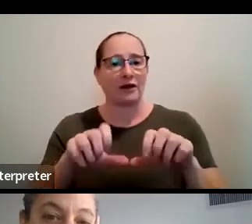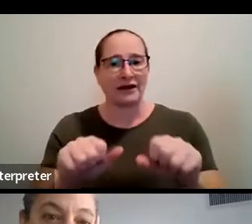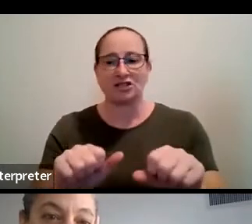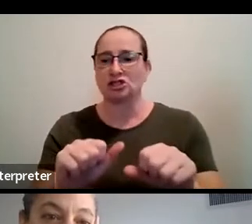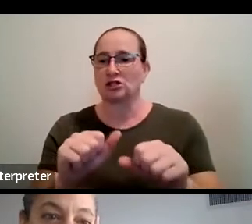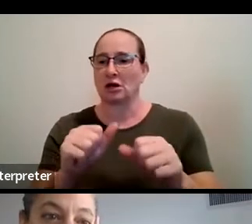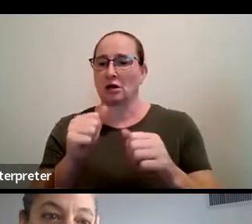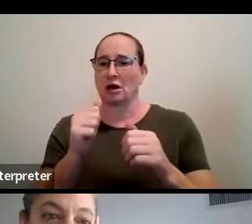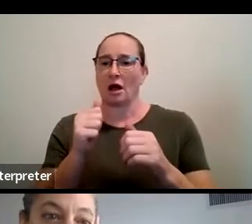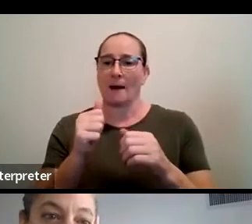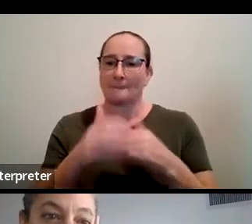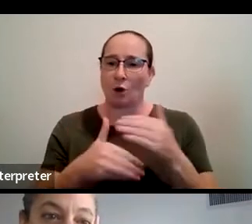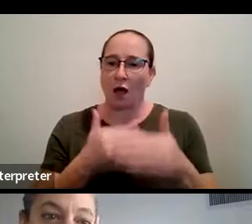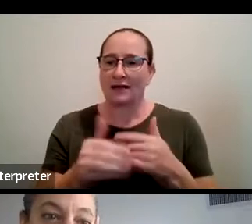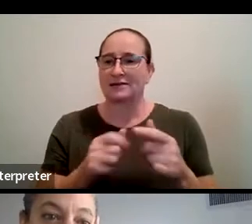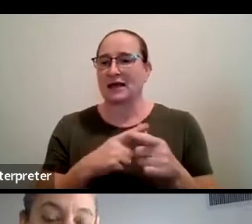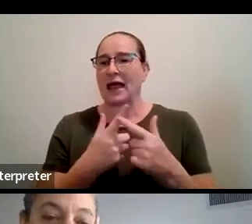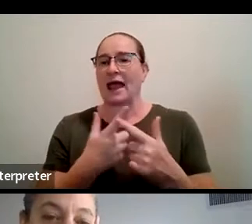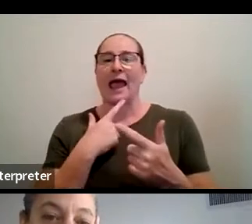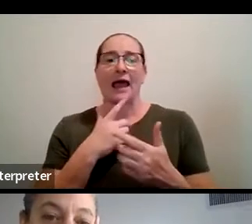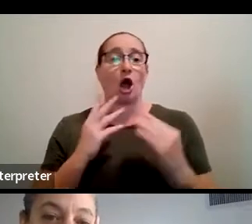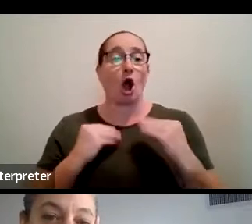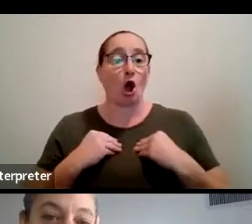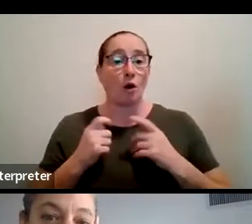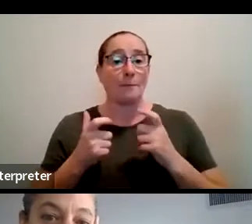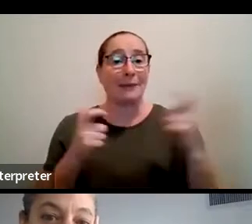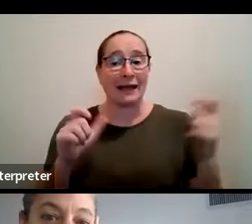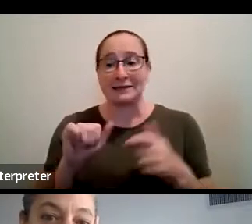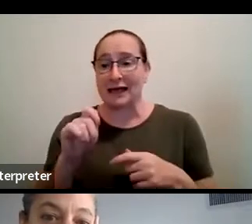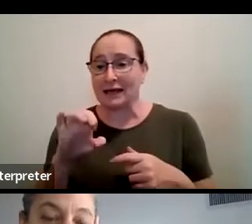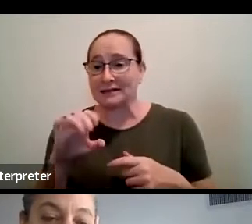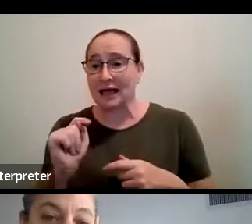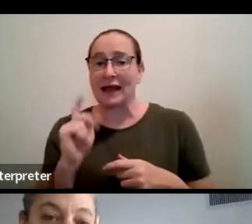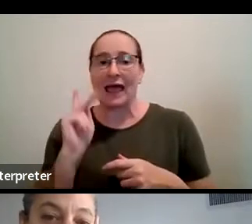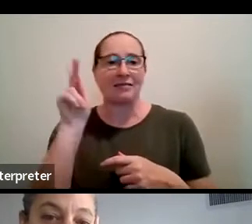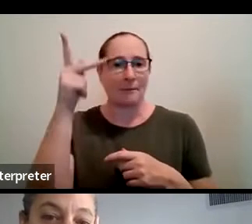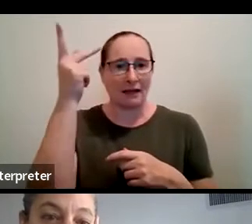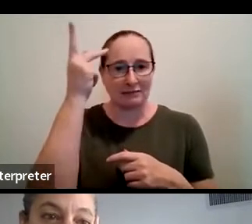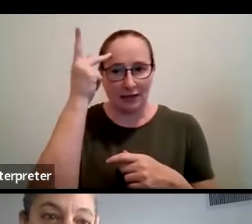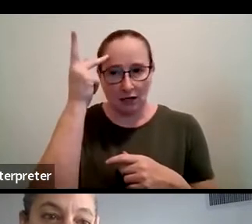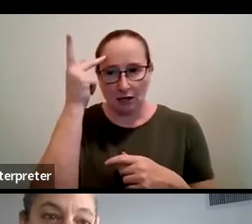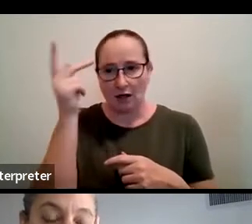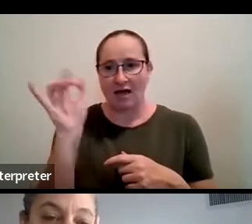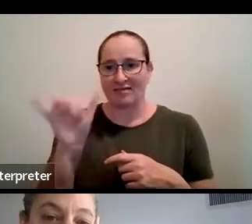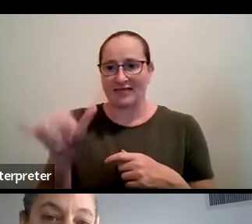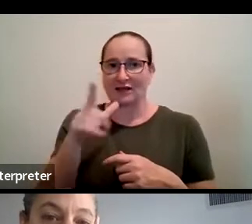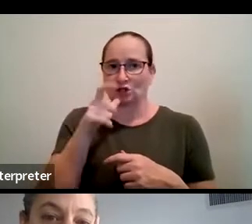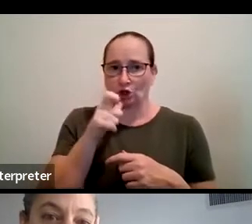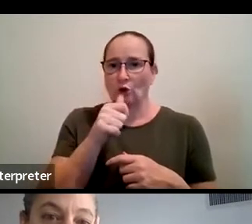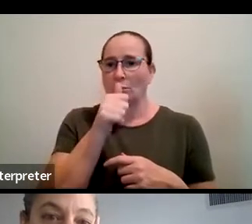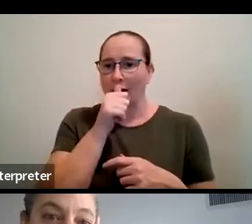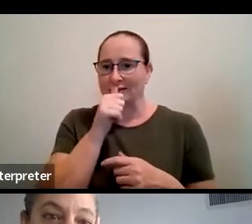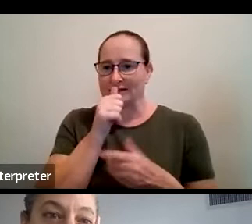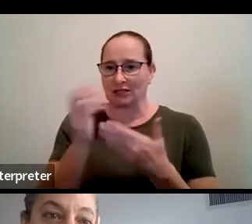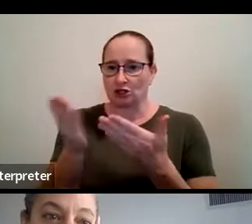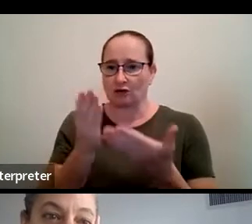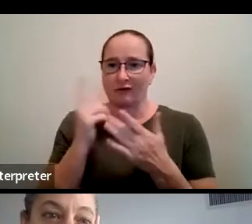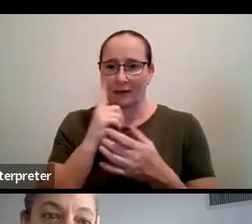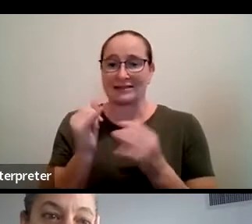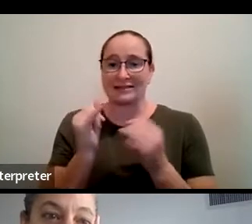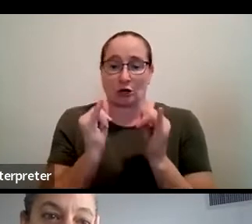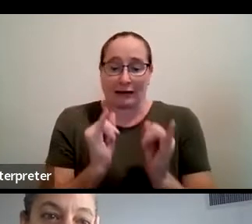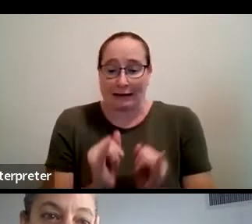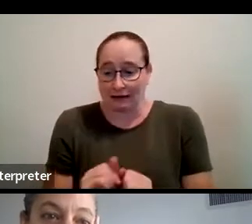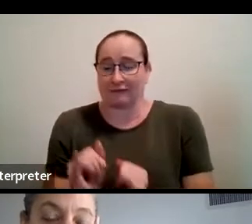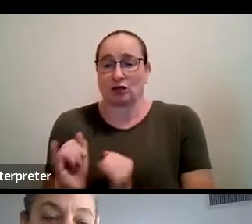who own the largest sets of assets and have control of political processes, that's who privacy serves, because they're